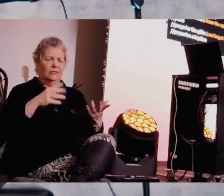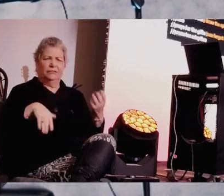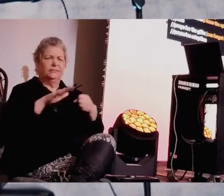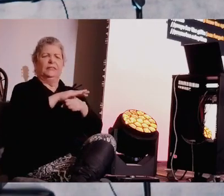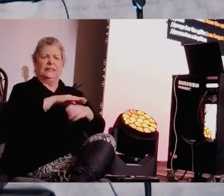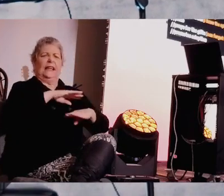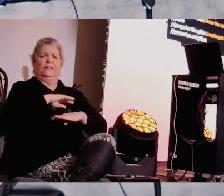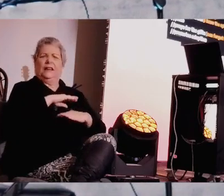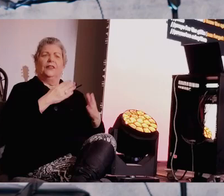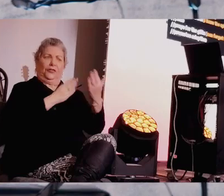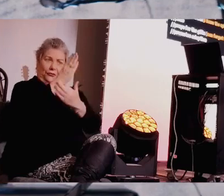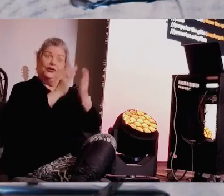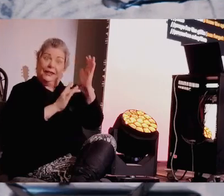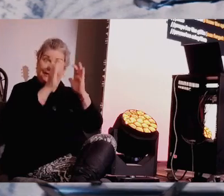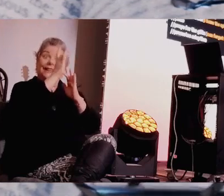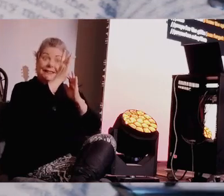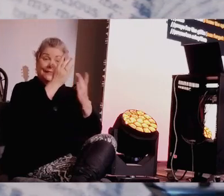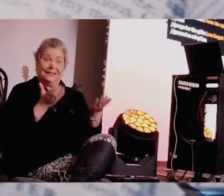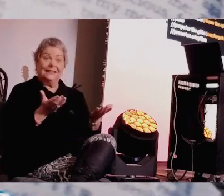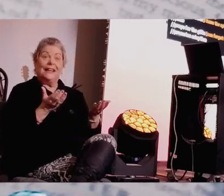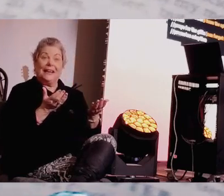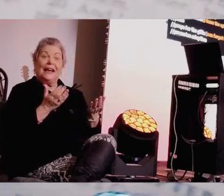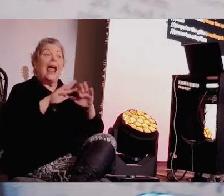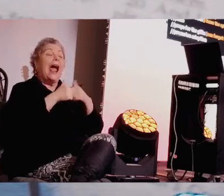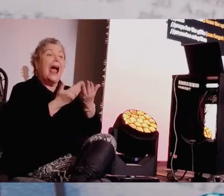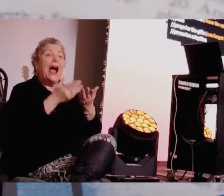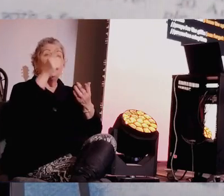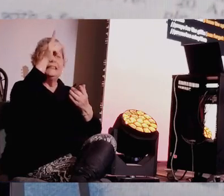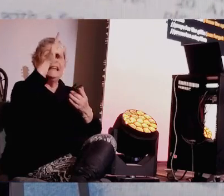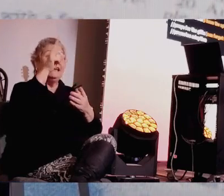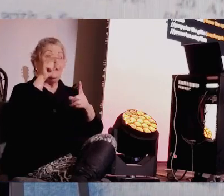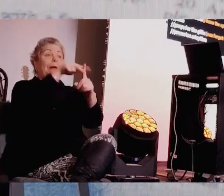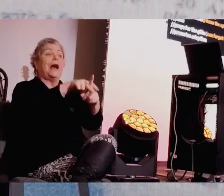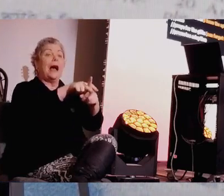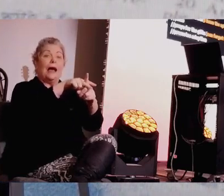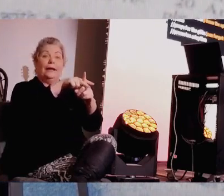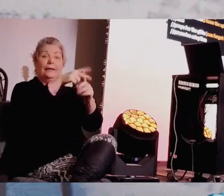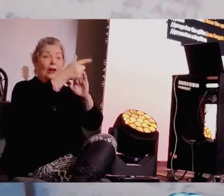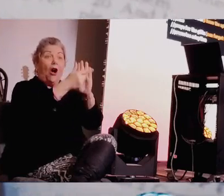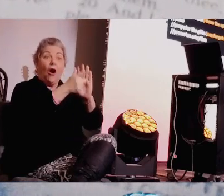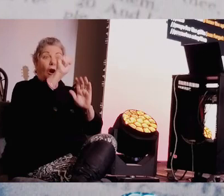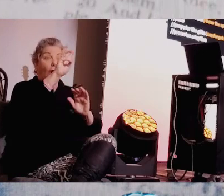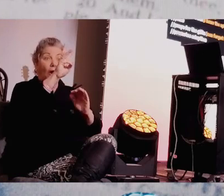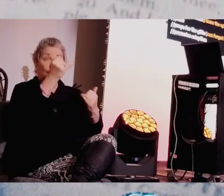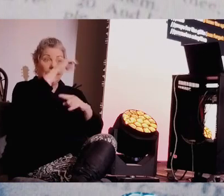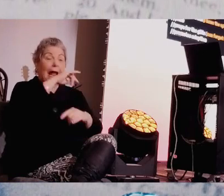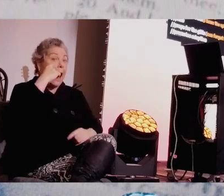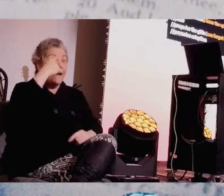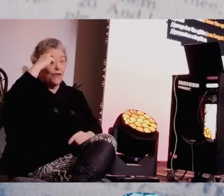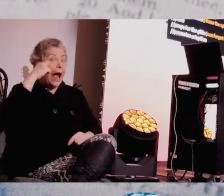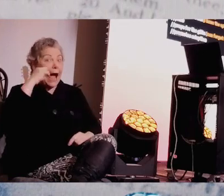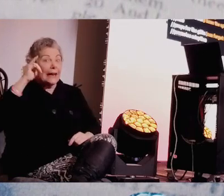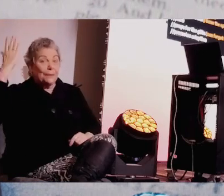Through Jesus. So how does he apply the law today? Was it like the eye for the eye back then? If